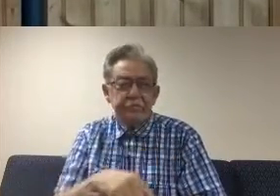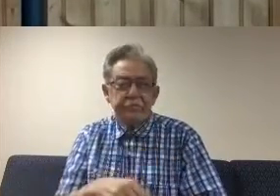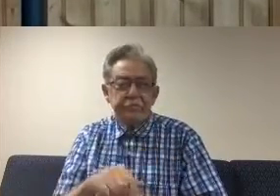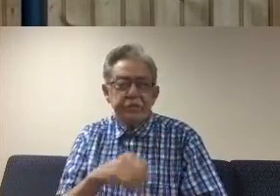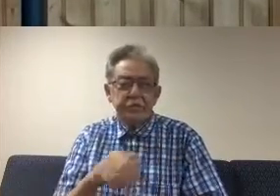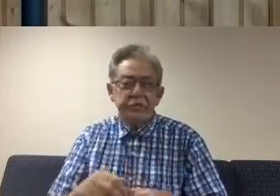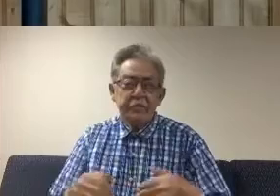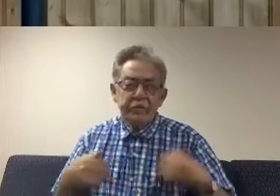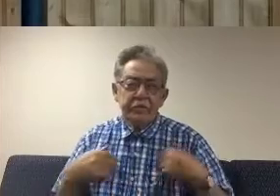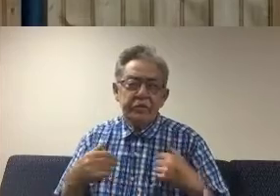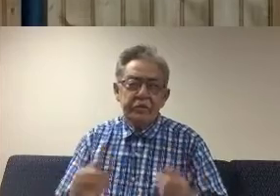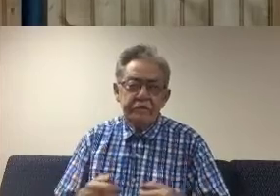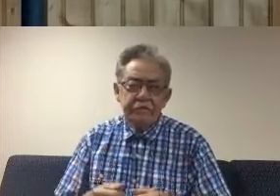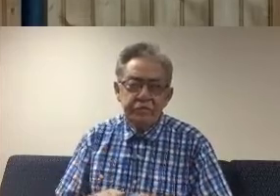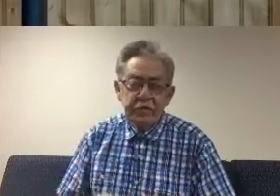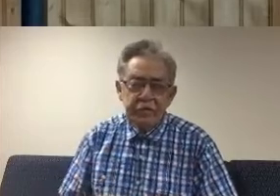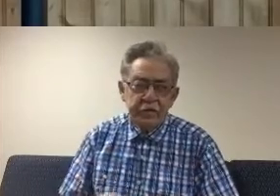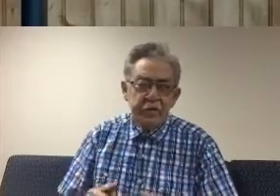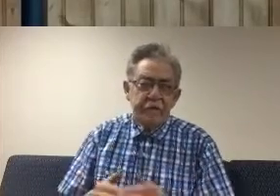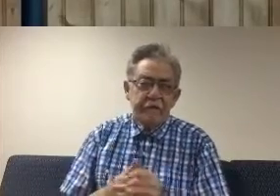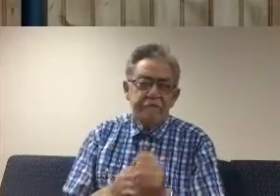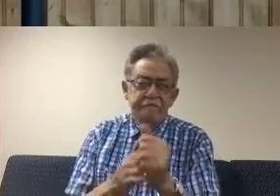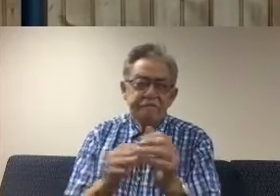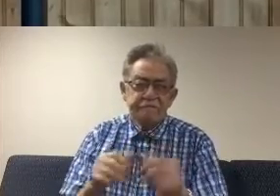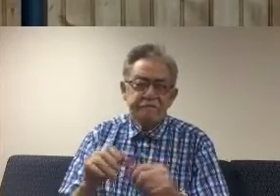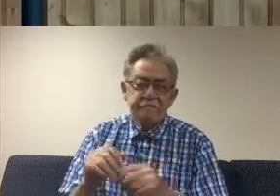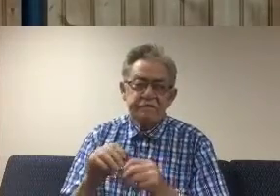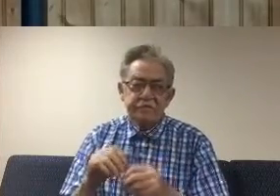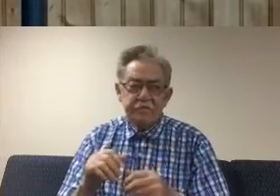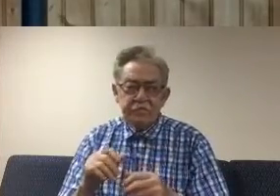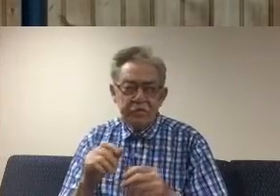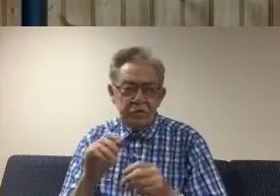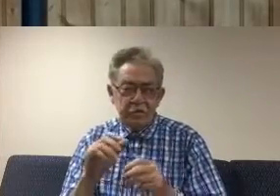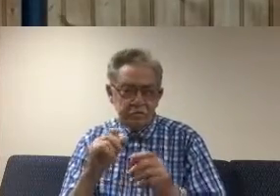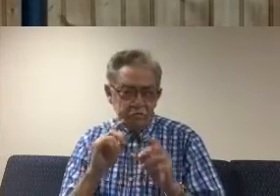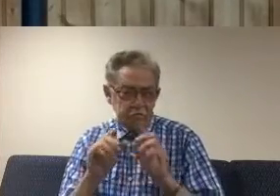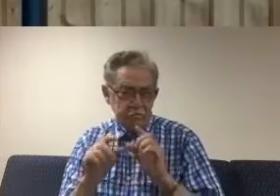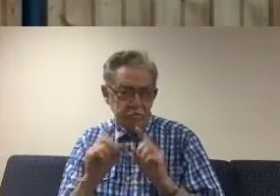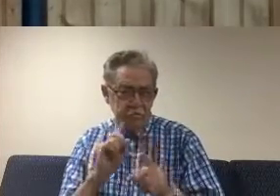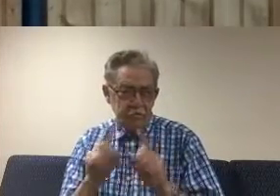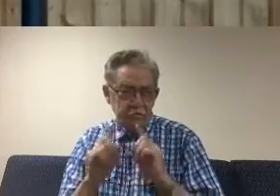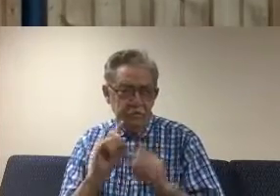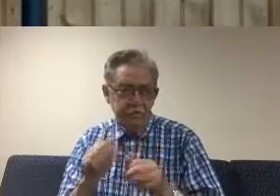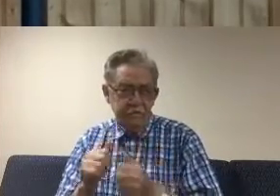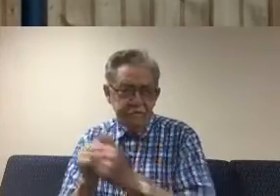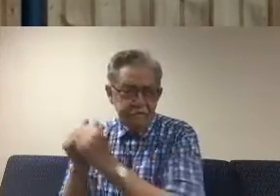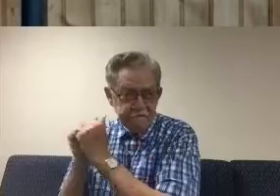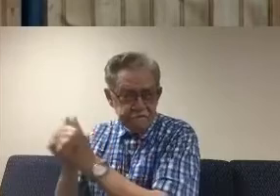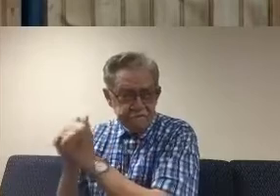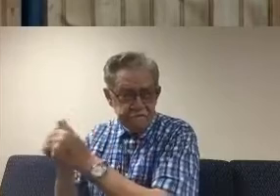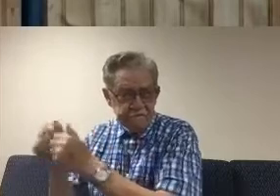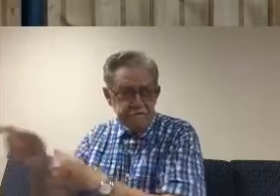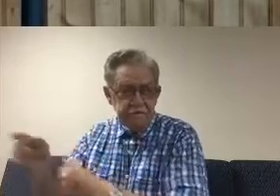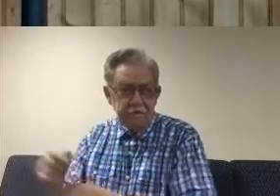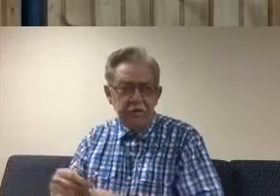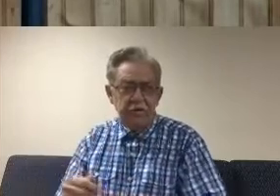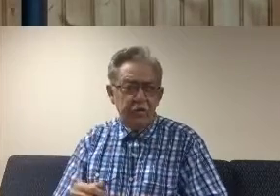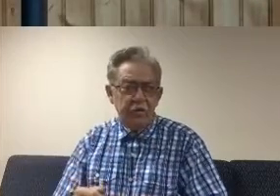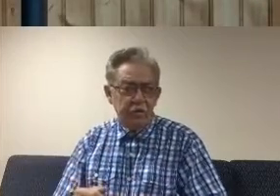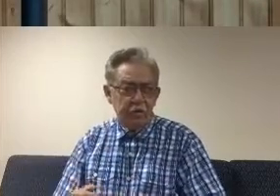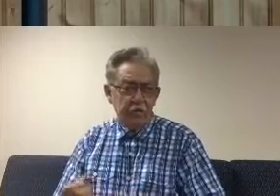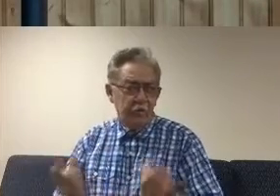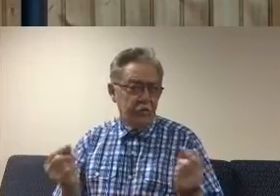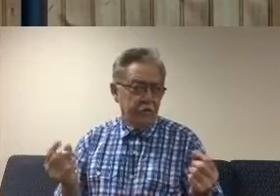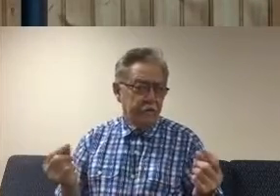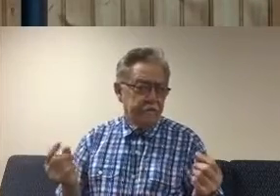had commanded them to leave the council, they conferred with one another, saying in verse 16, what shall we do with these men? For that